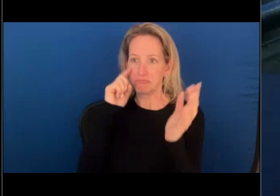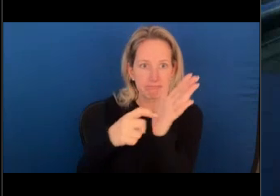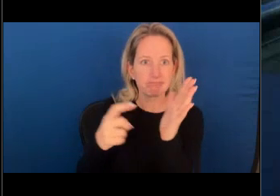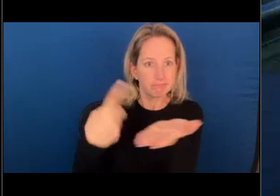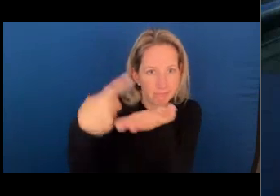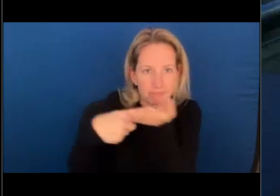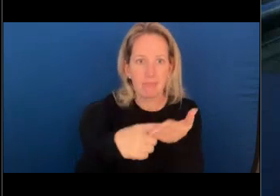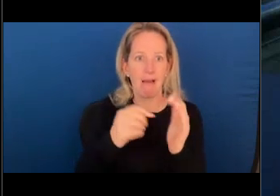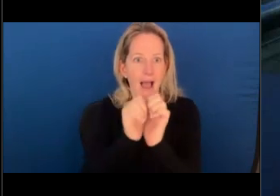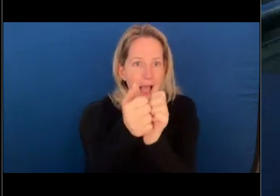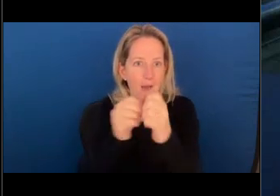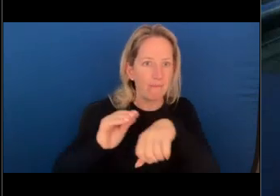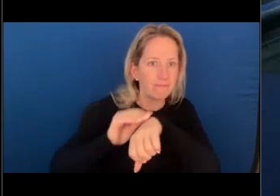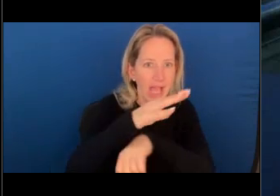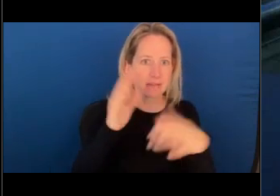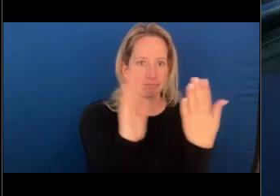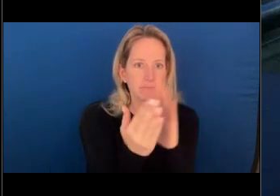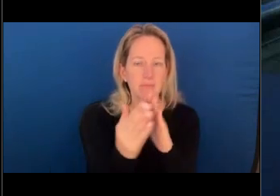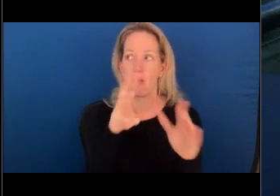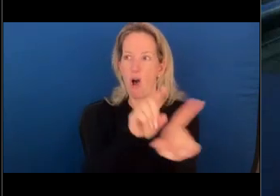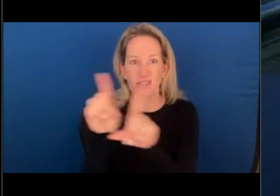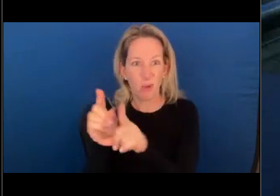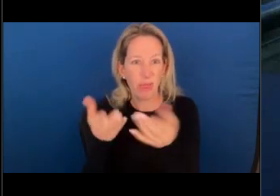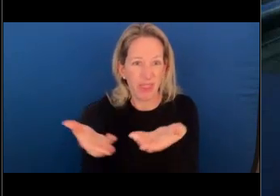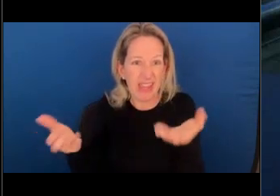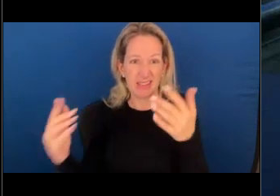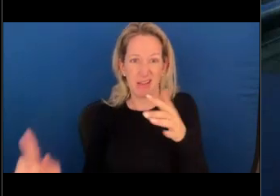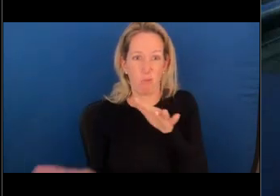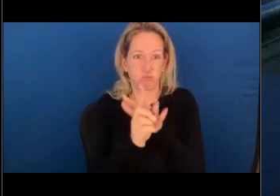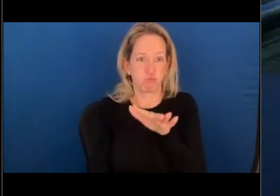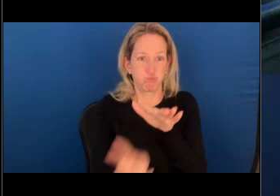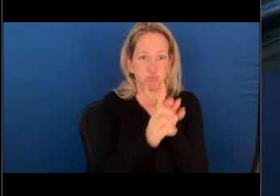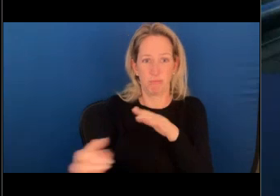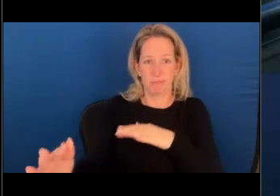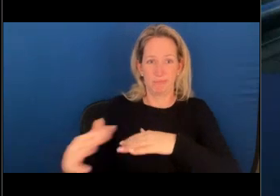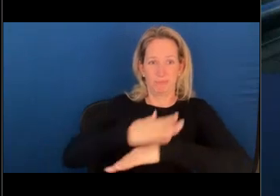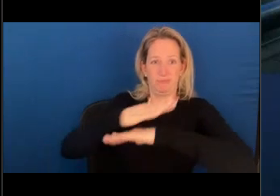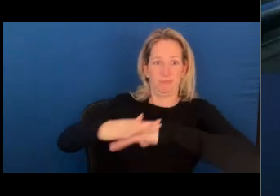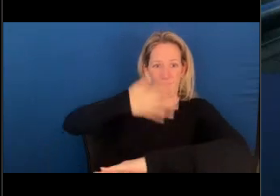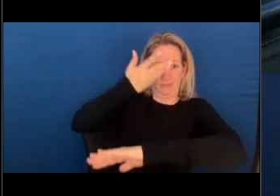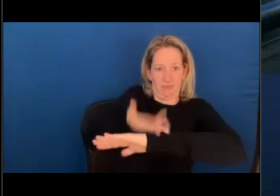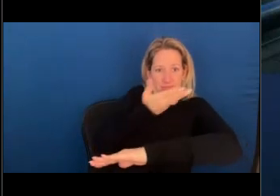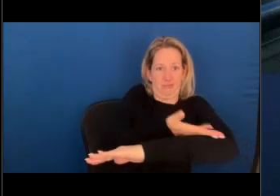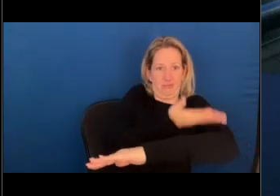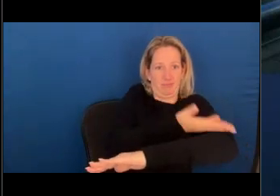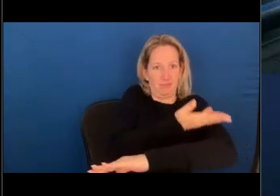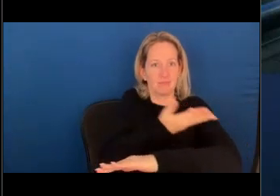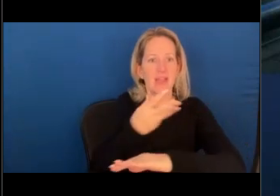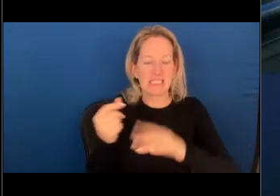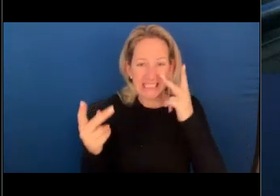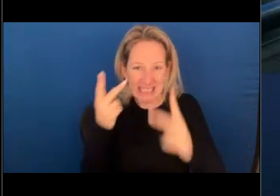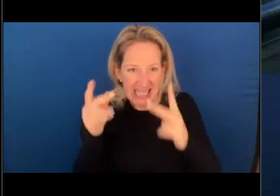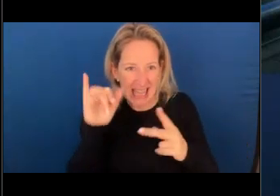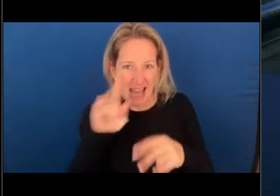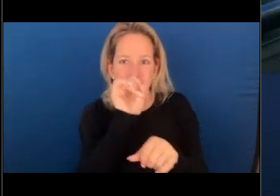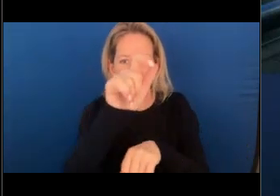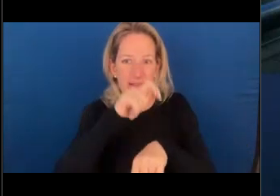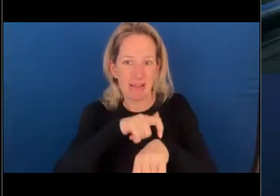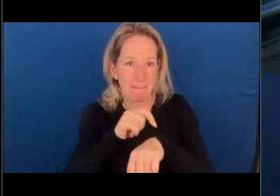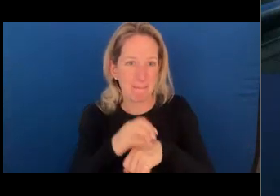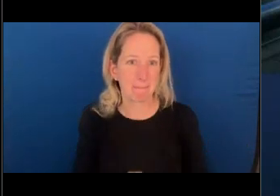how far up things are washing ashore, and seeing that real time impact. Next slide. We have some things in